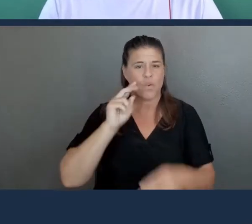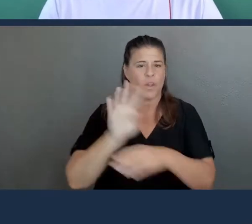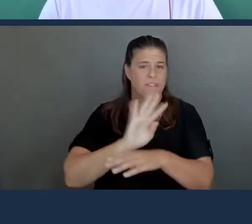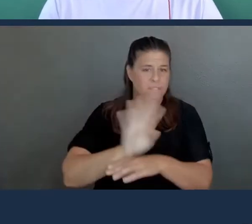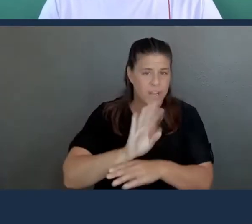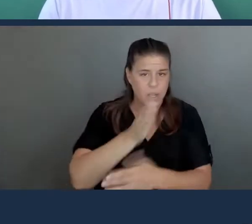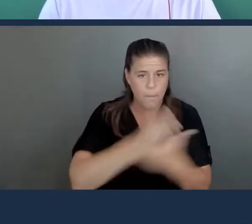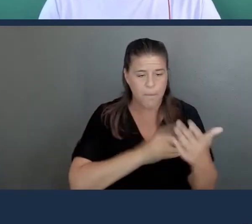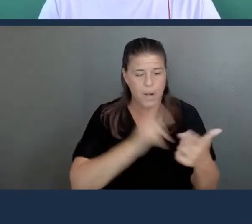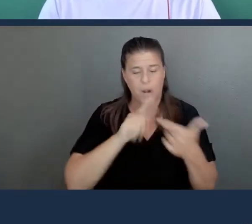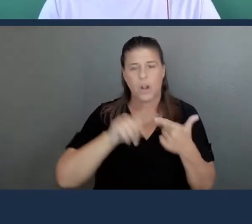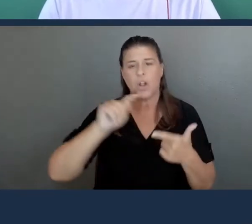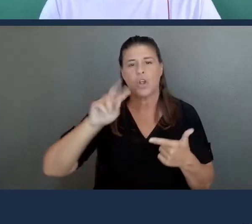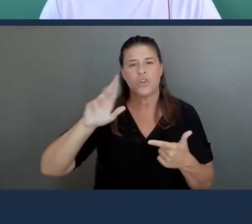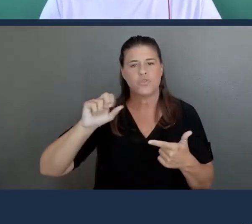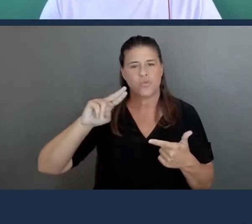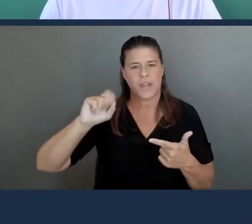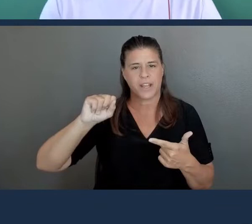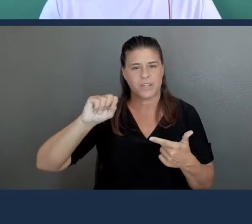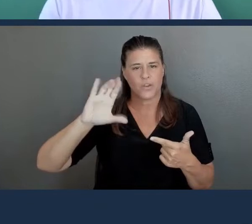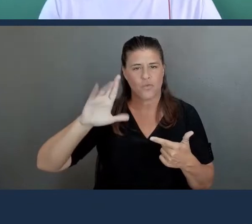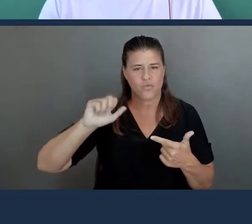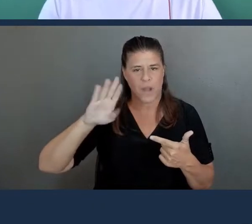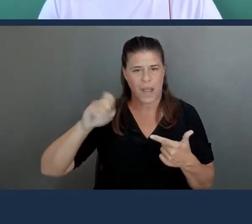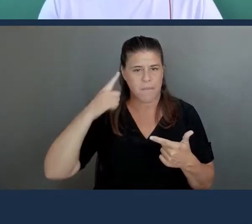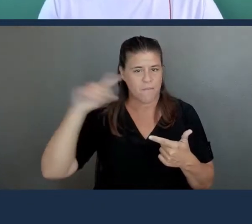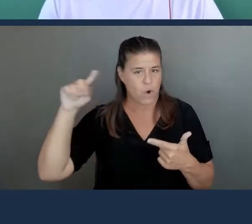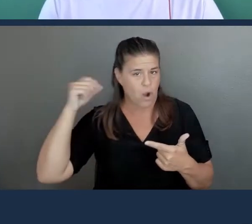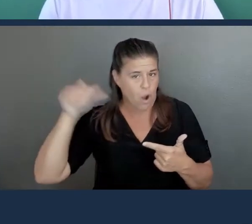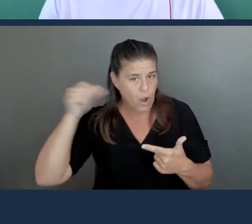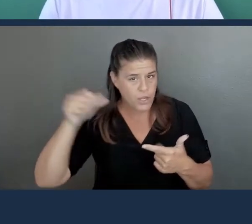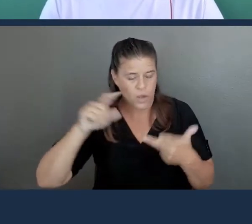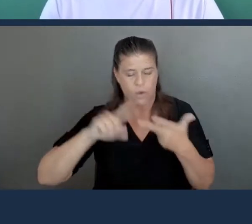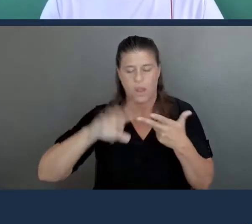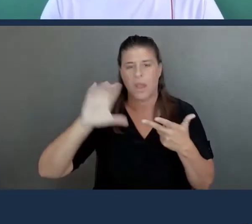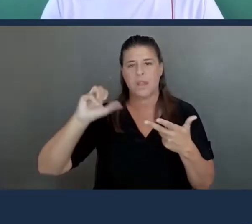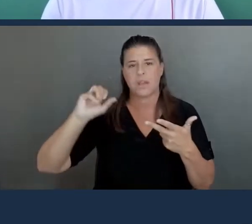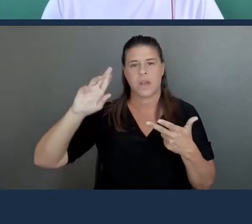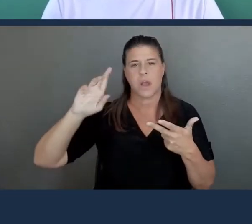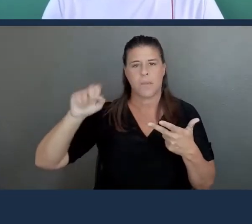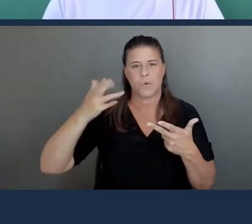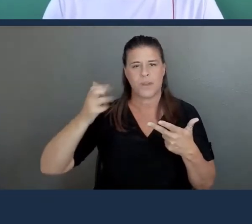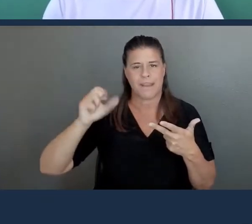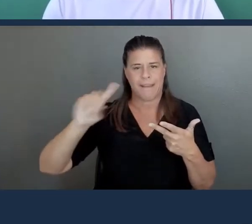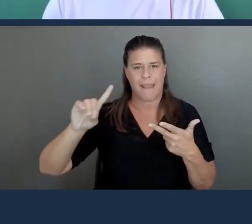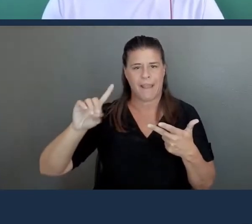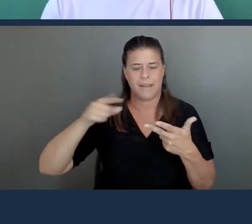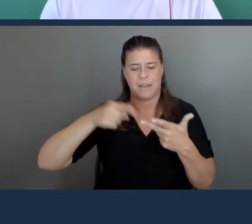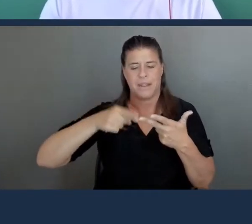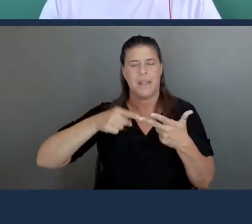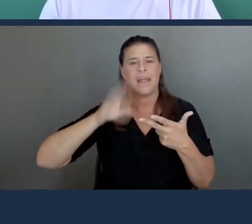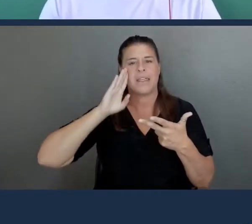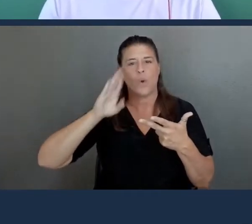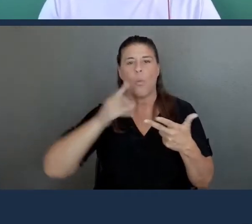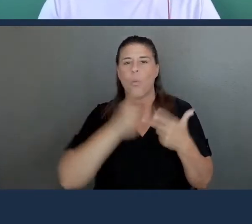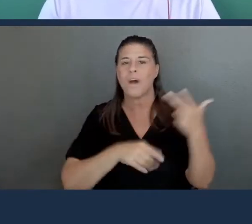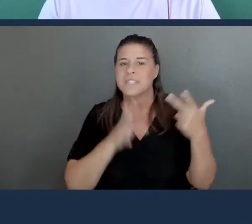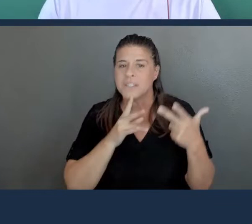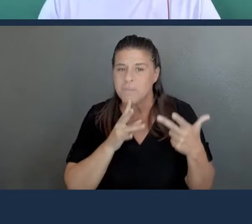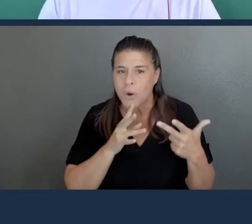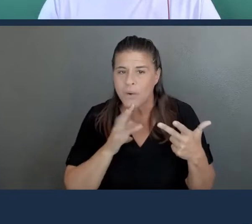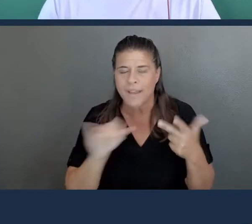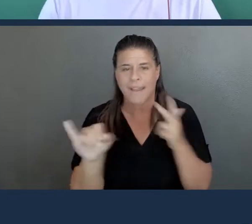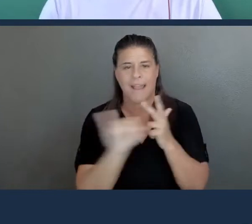video-based, Transcribe for all the audio, and then Comprehend, which goes a step further to look at what's spoken and